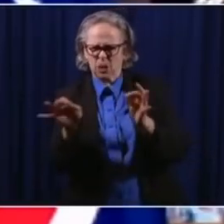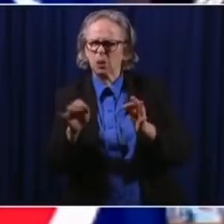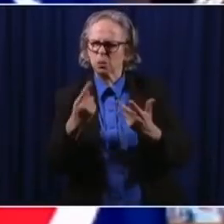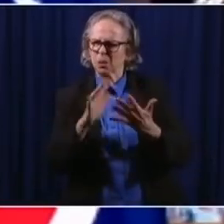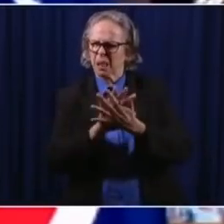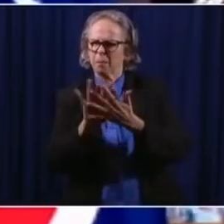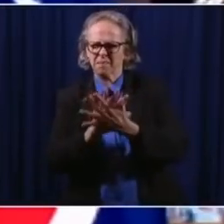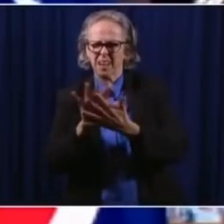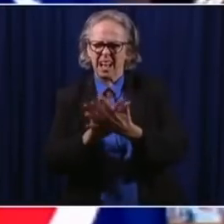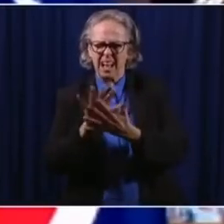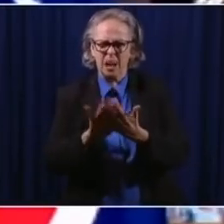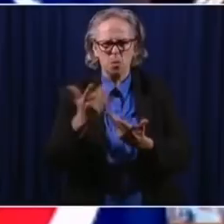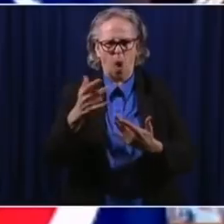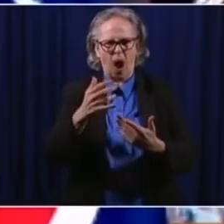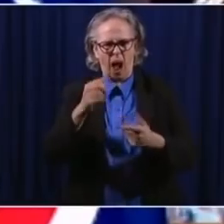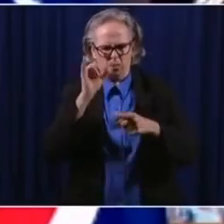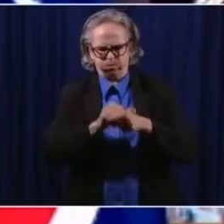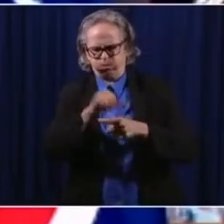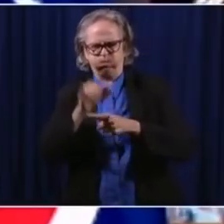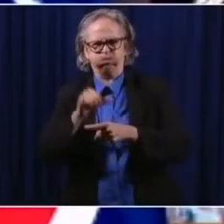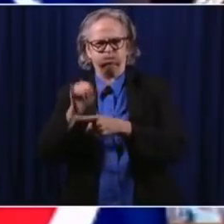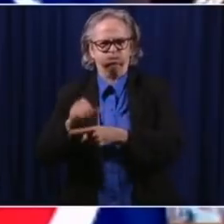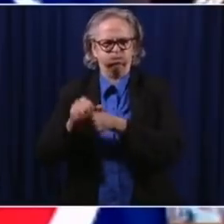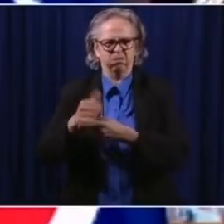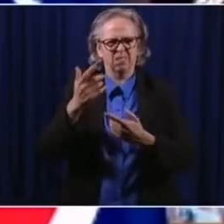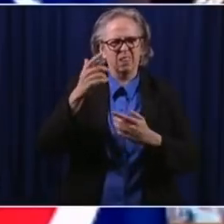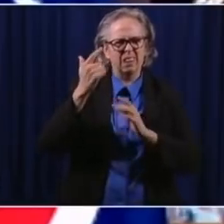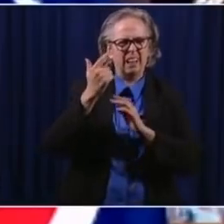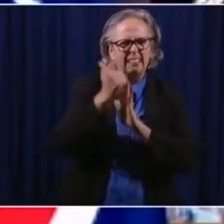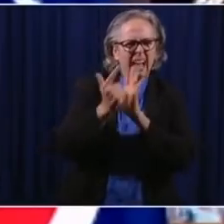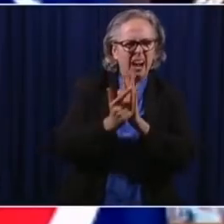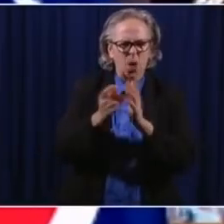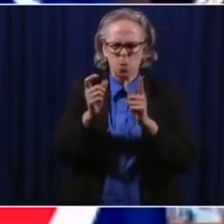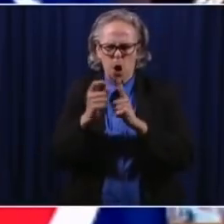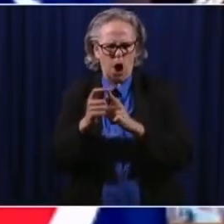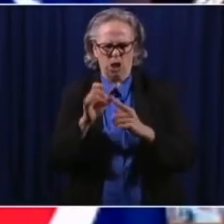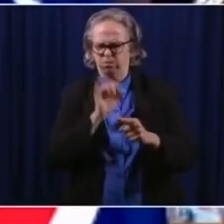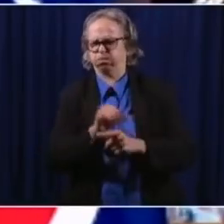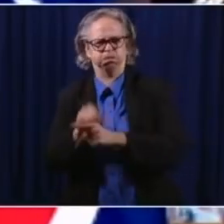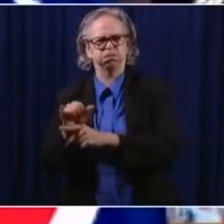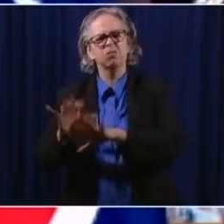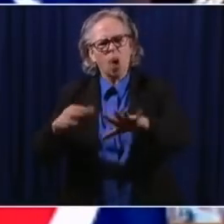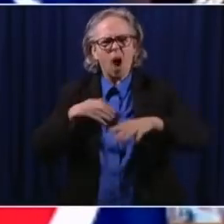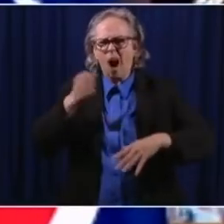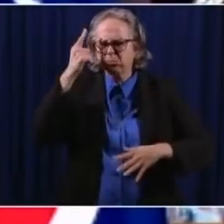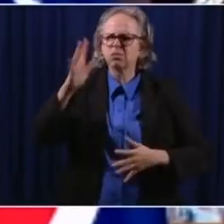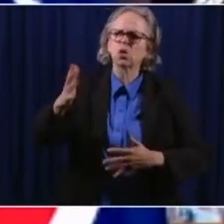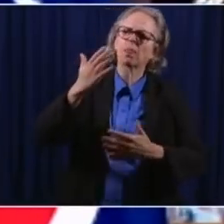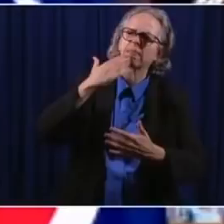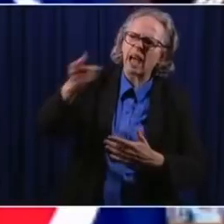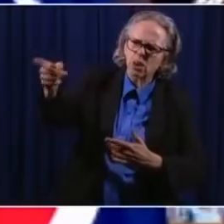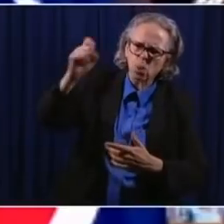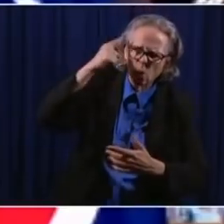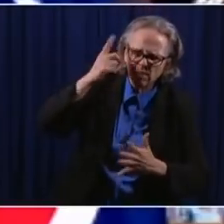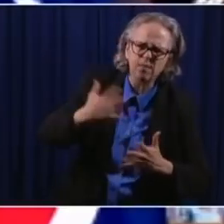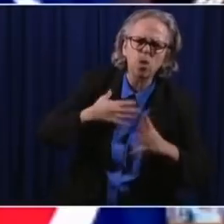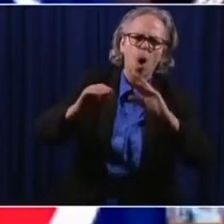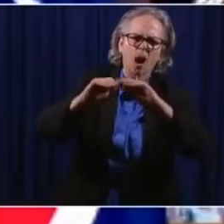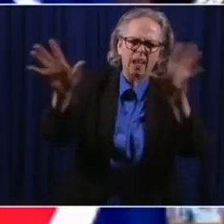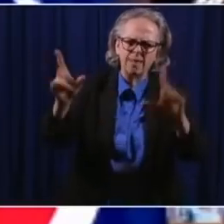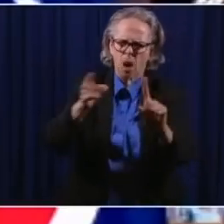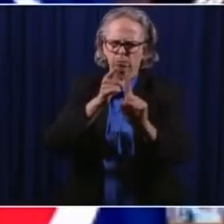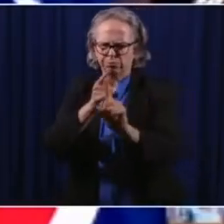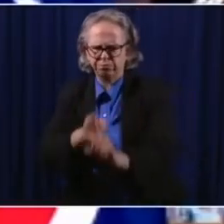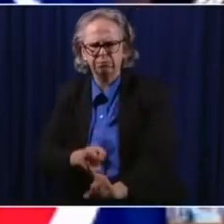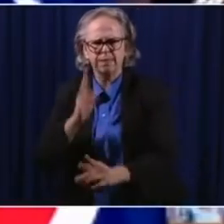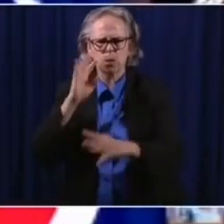going to accommodate families. We want the families to be out there watching their student athletes participate, and there's a way to make sure that